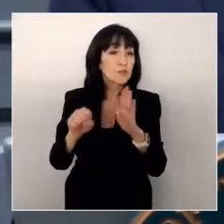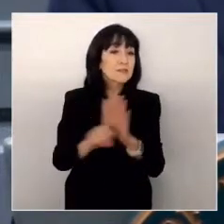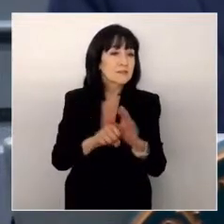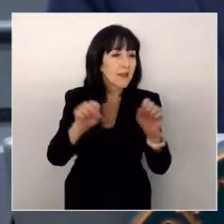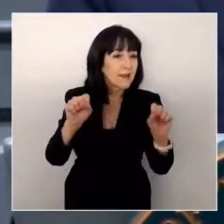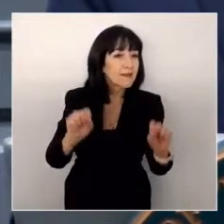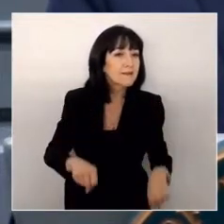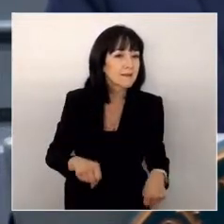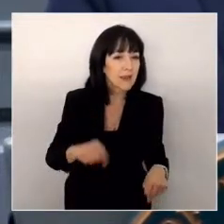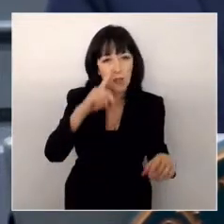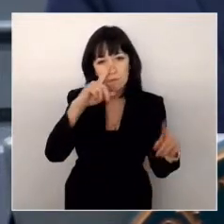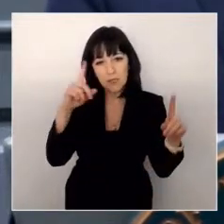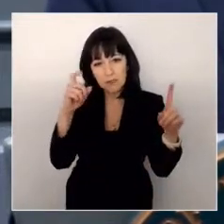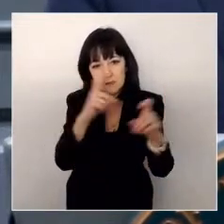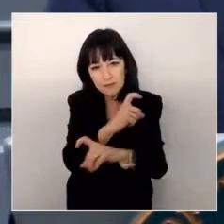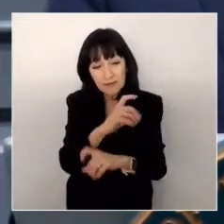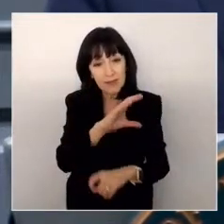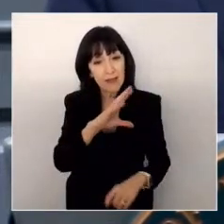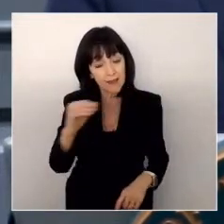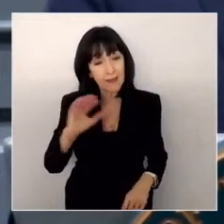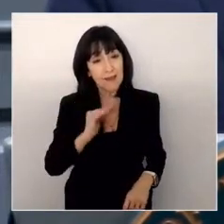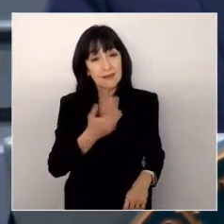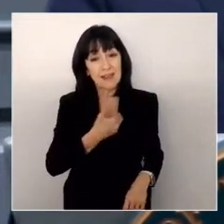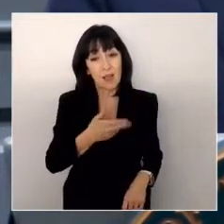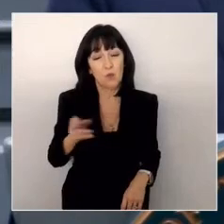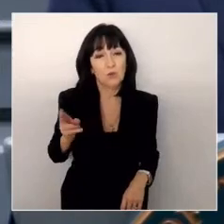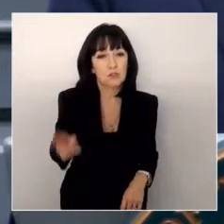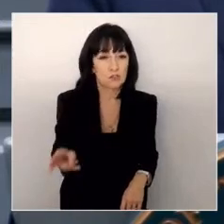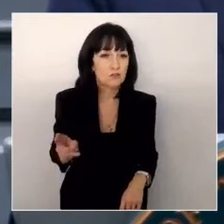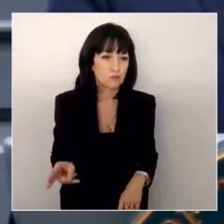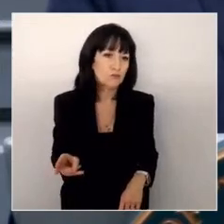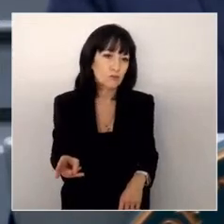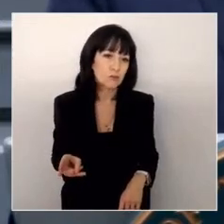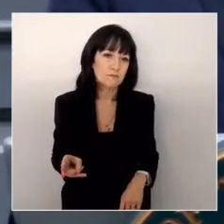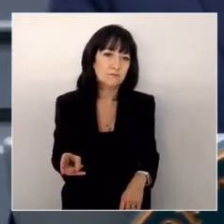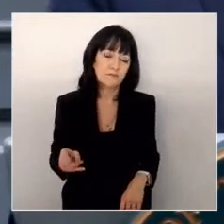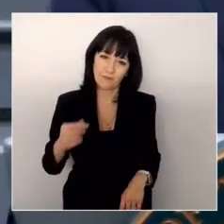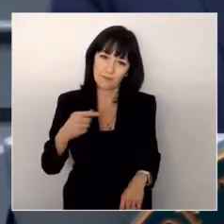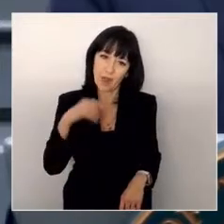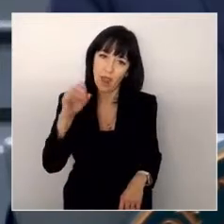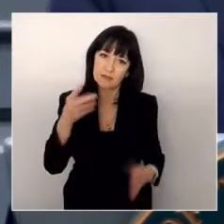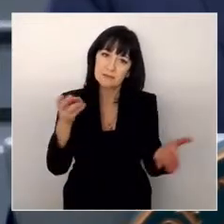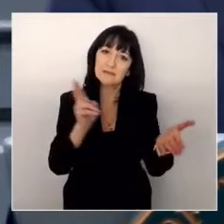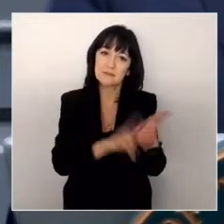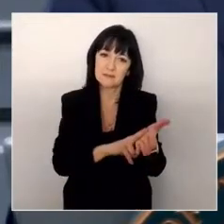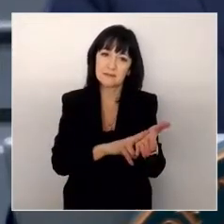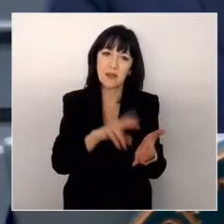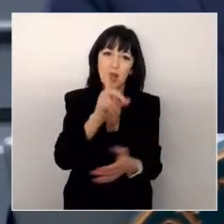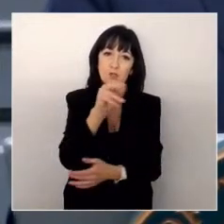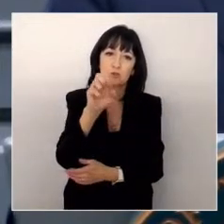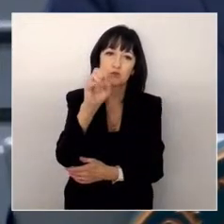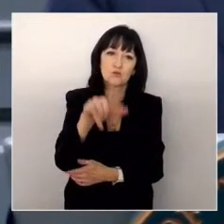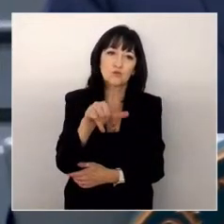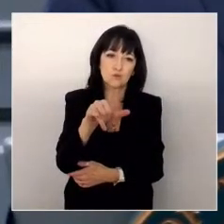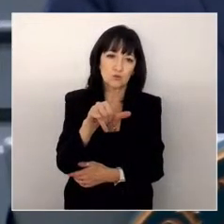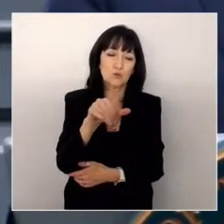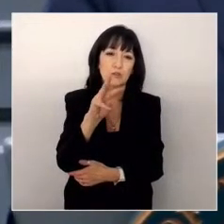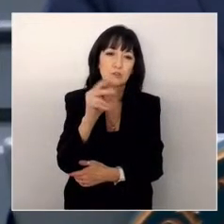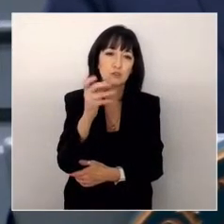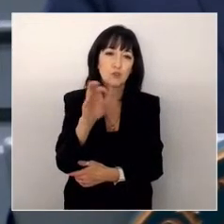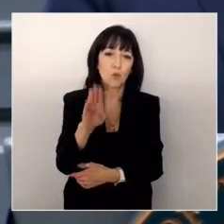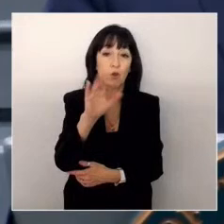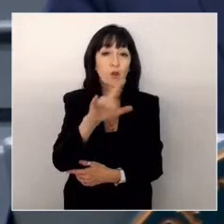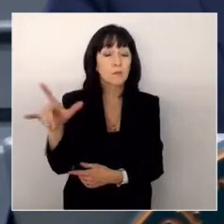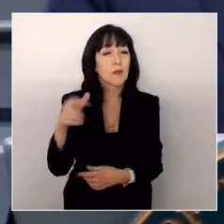difficult history. That's why I was proud to sign Representative Dorsey Walker's bill, ensuring that a robust, accurate Black